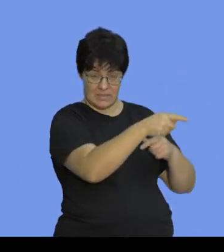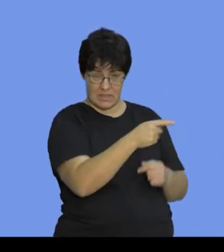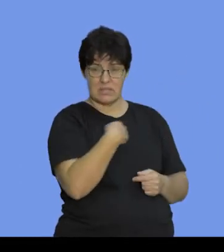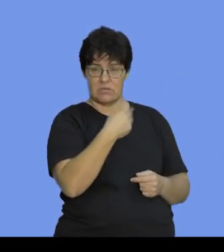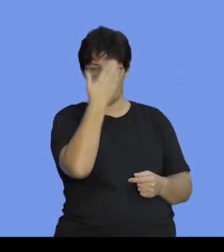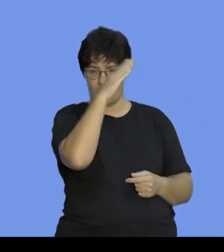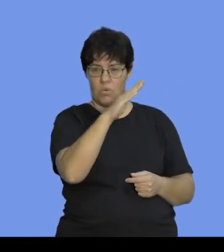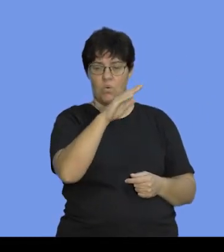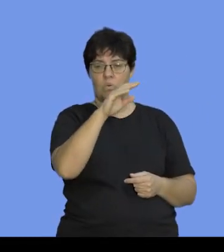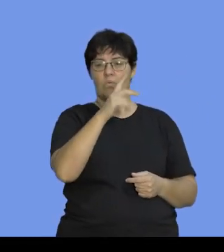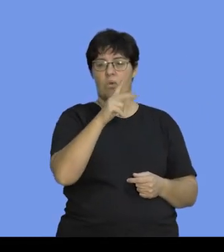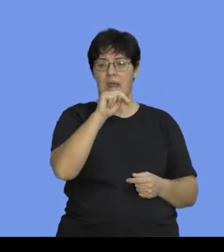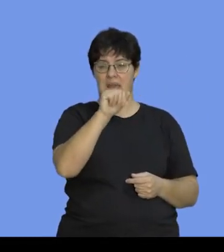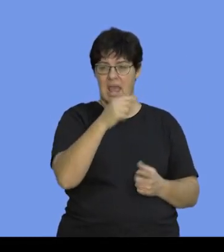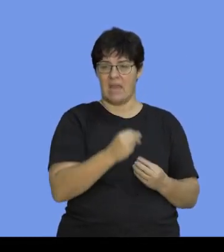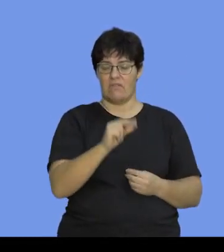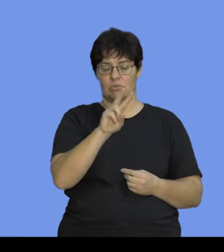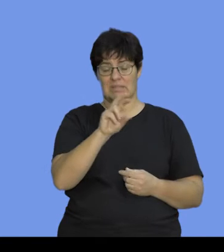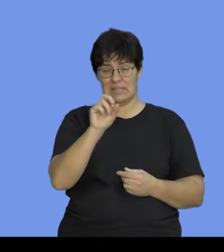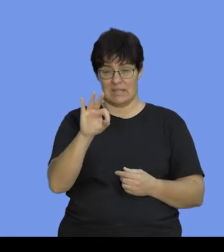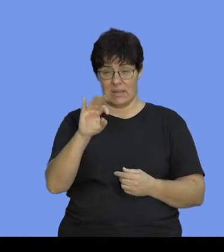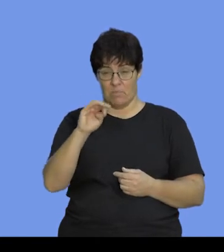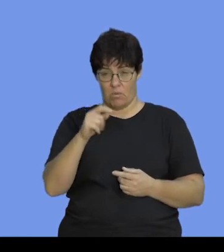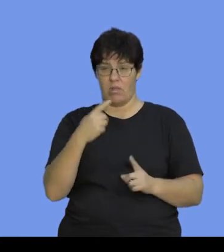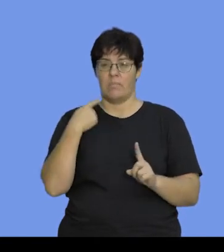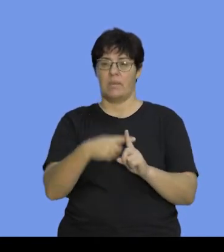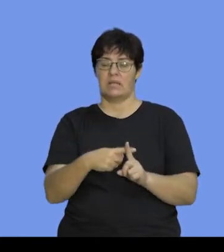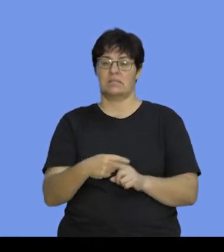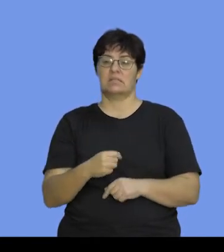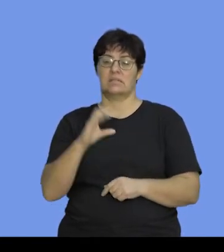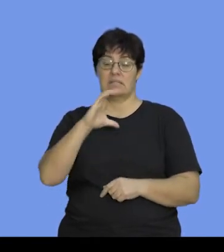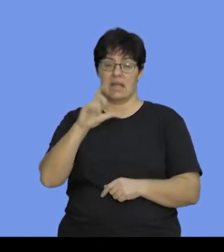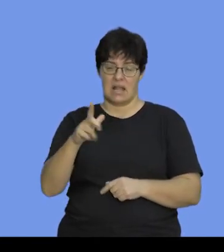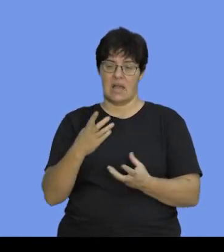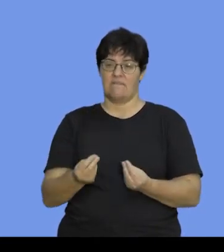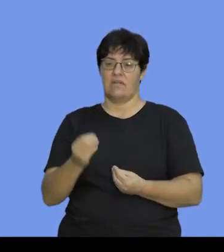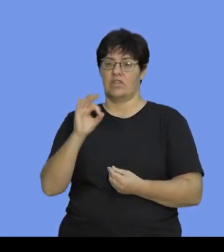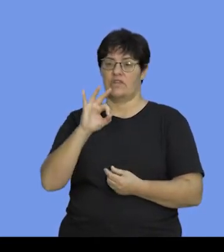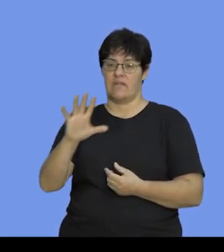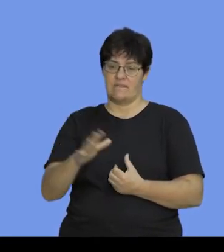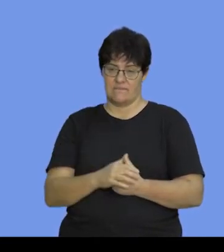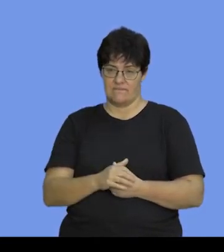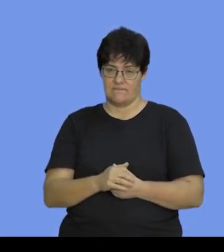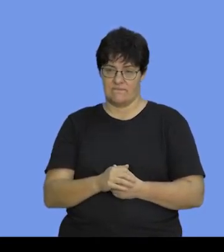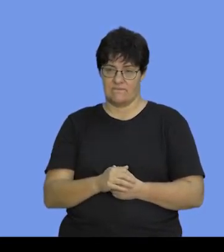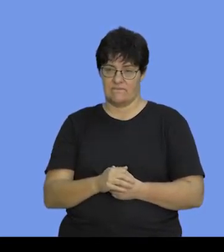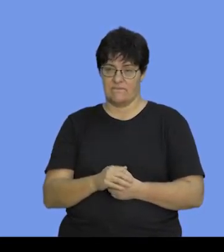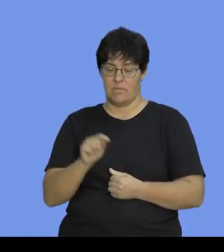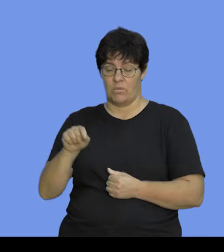that sodium is 23 grams per mole plus chlorine, which is 35.5,